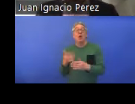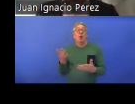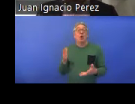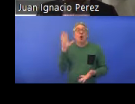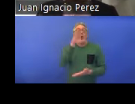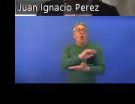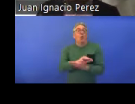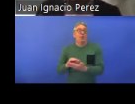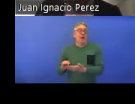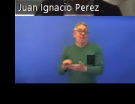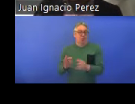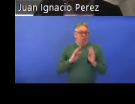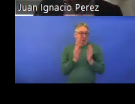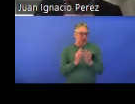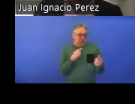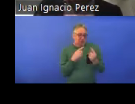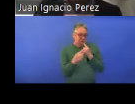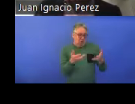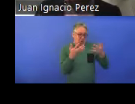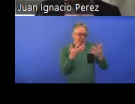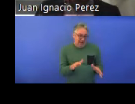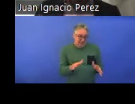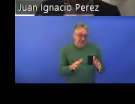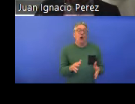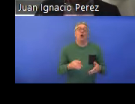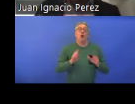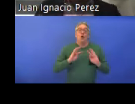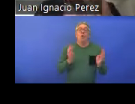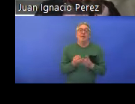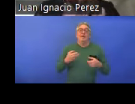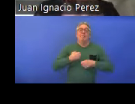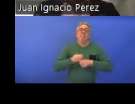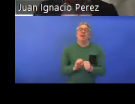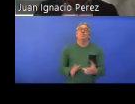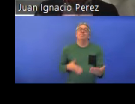the committee includes the recommendations.